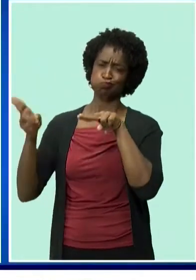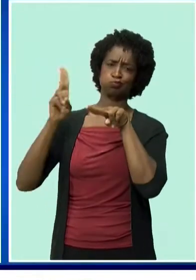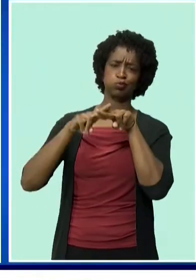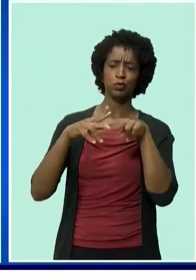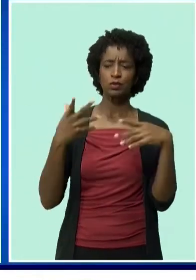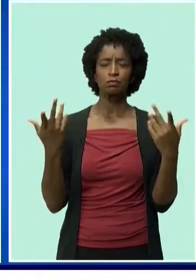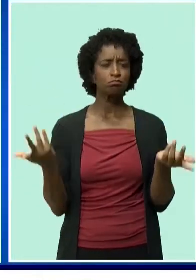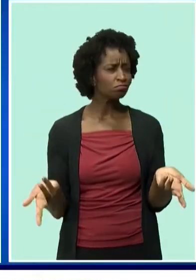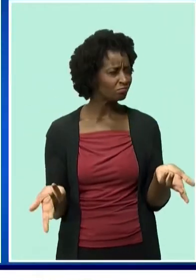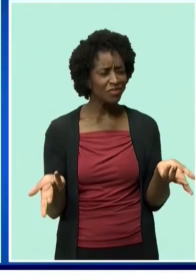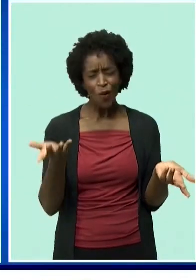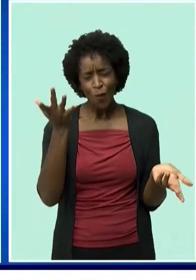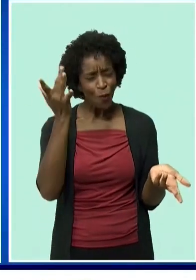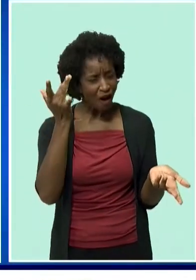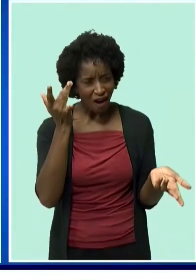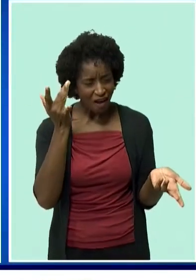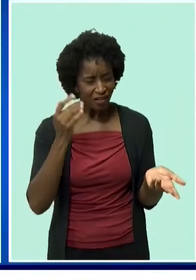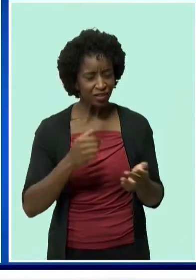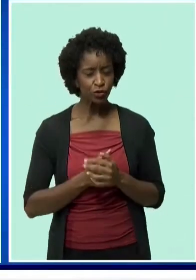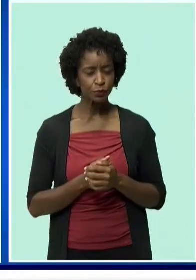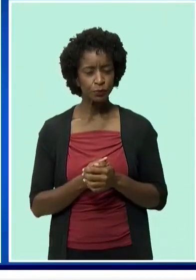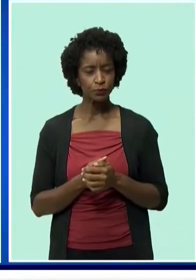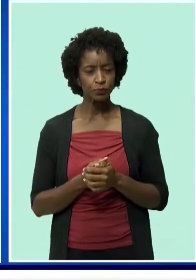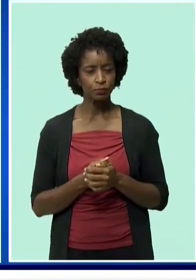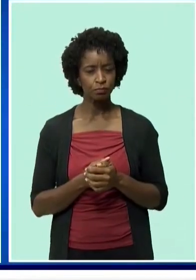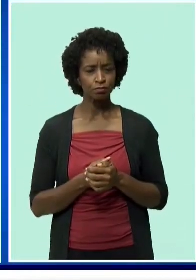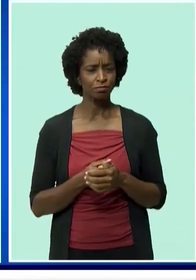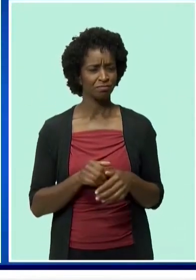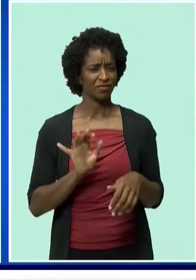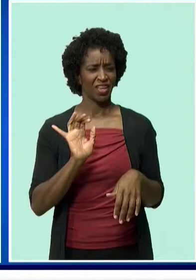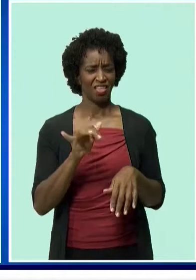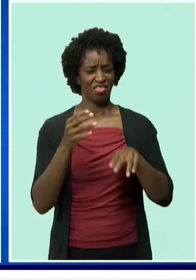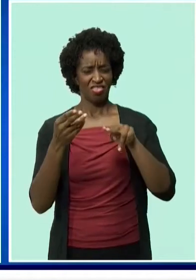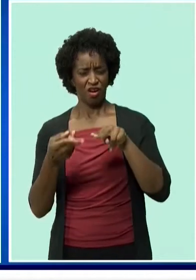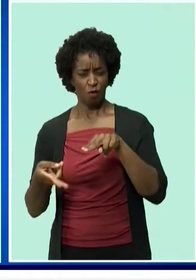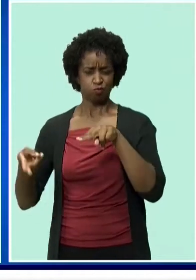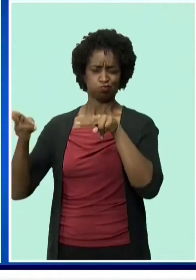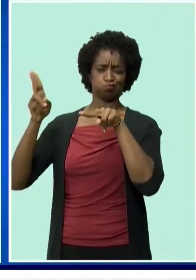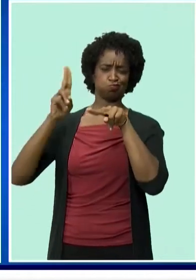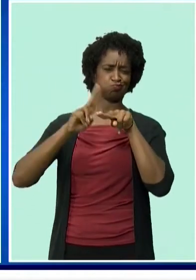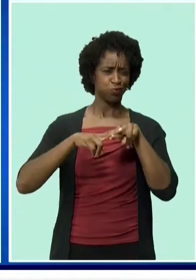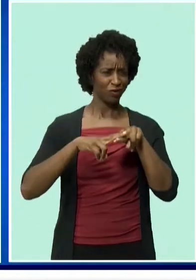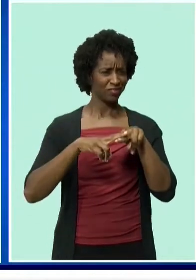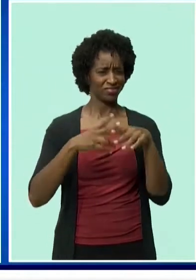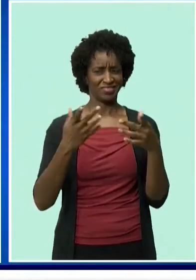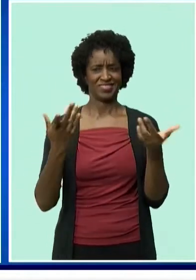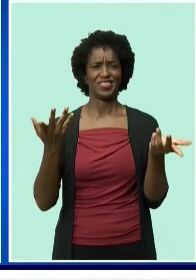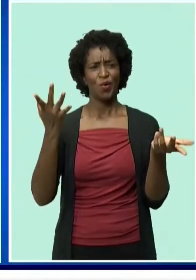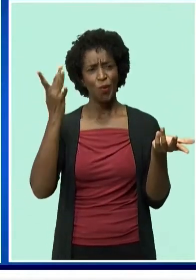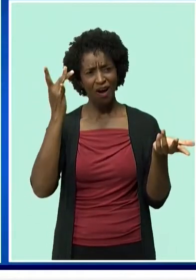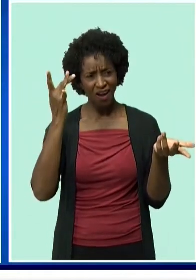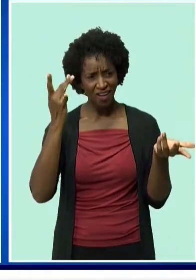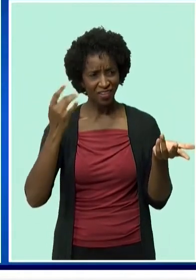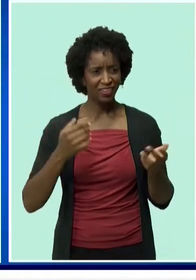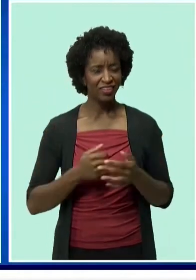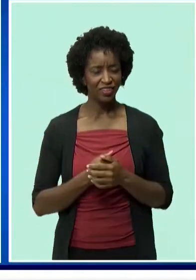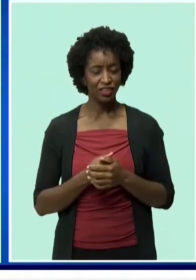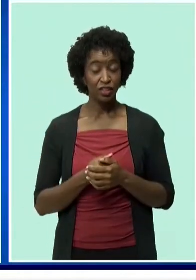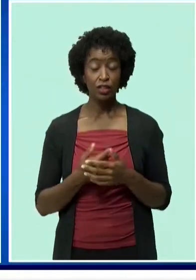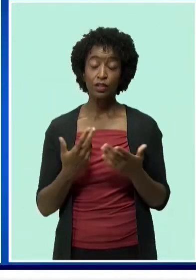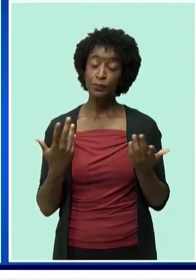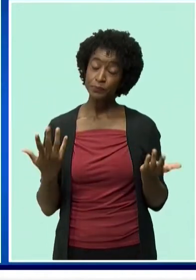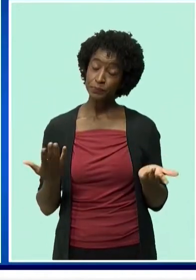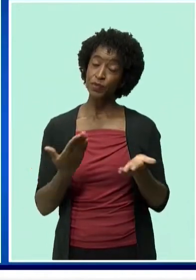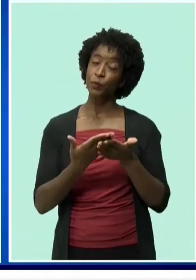to justify such increases in the tariffs for the above services when, by your